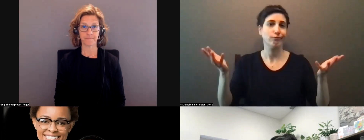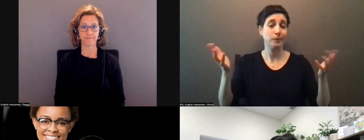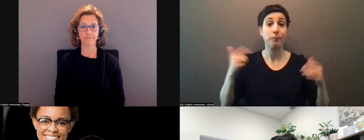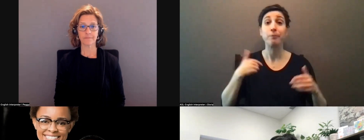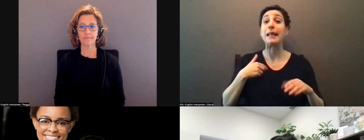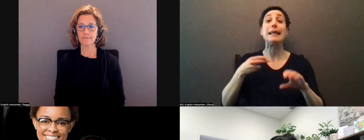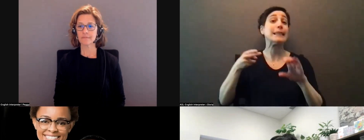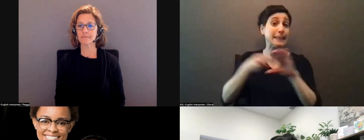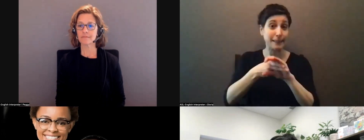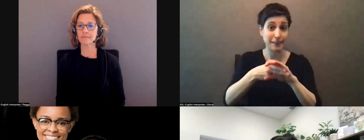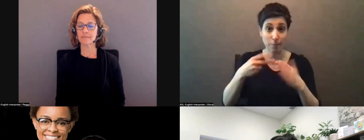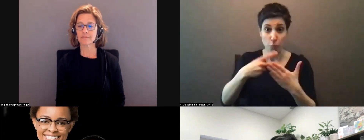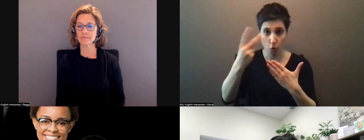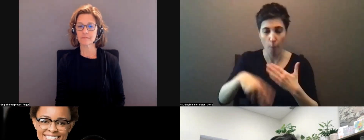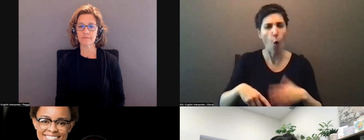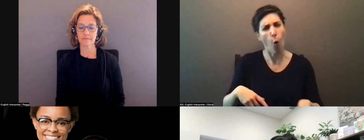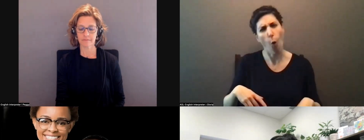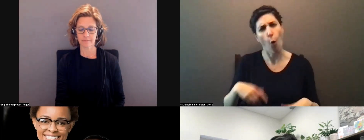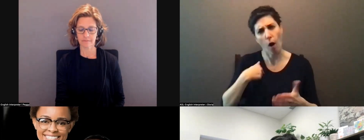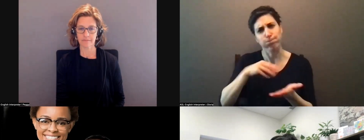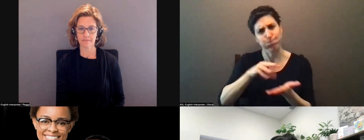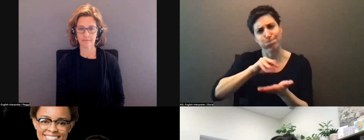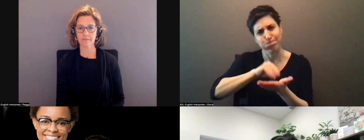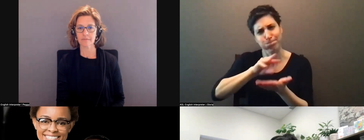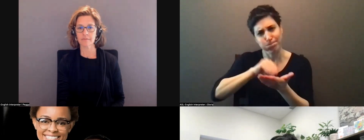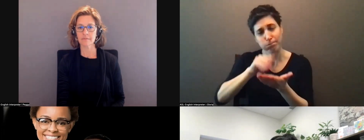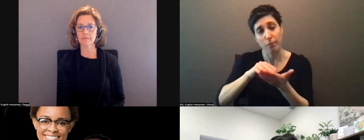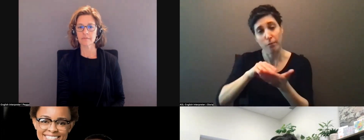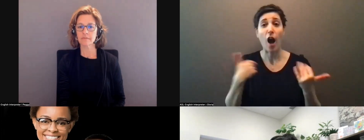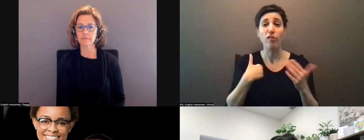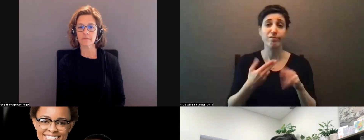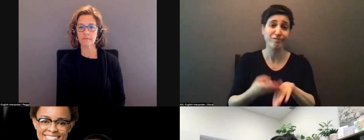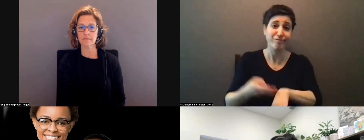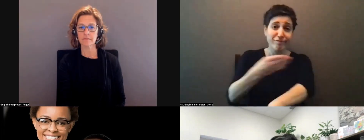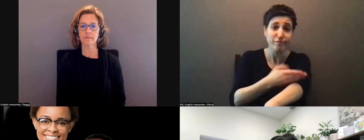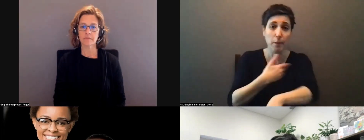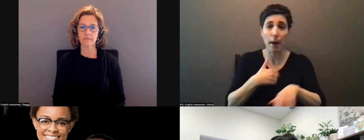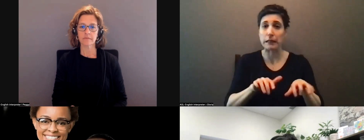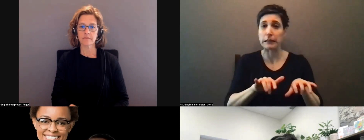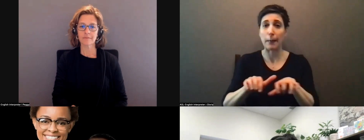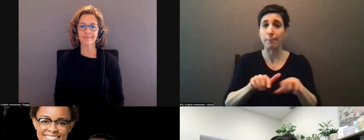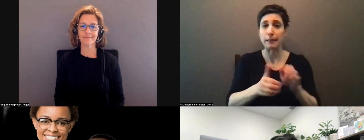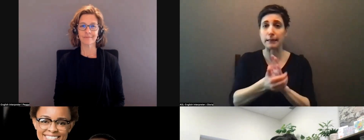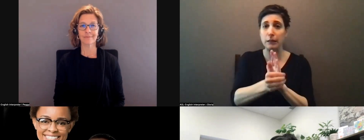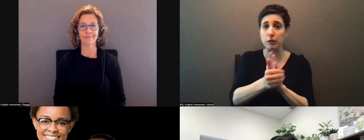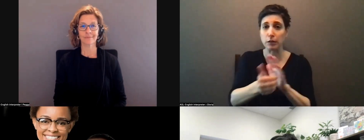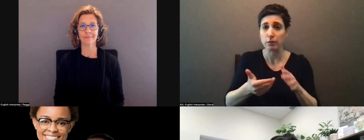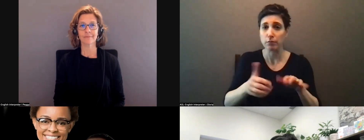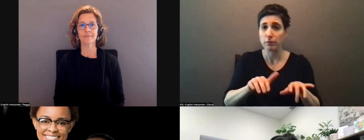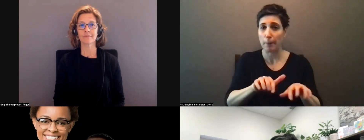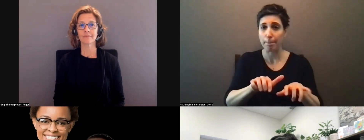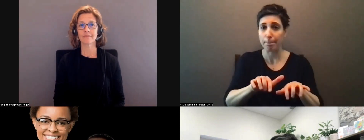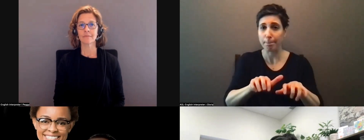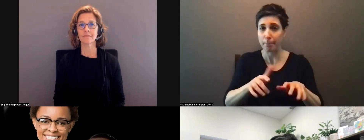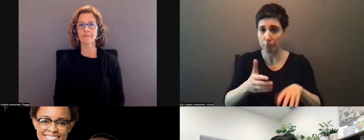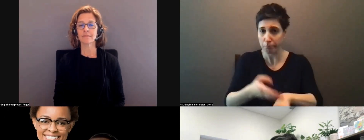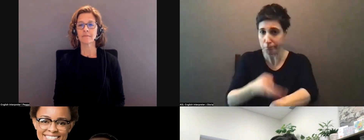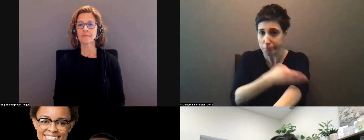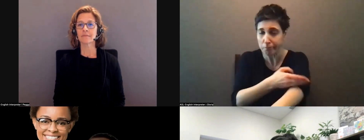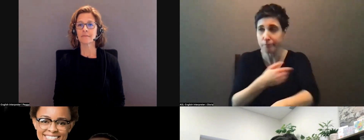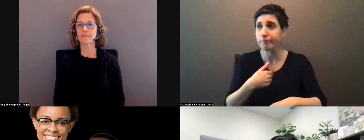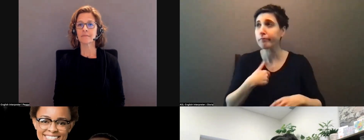Like now, I'm able to type, I'm able to do meetings on